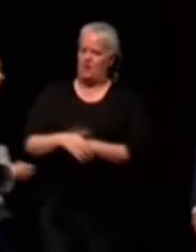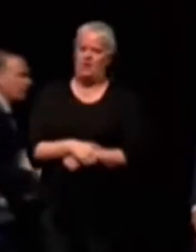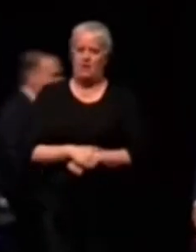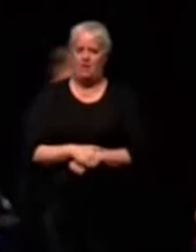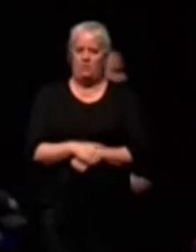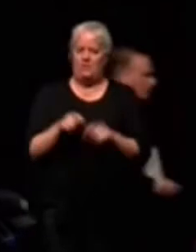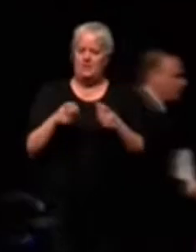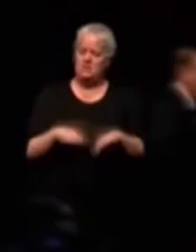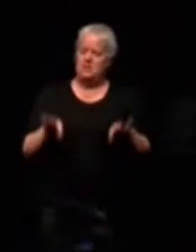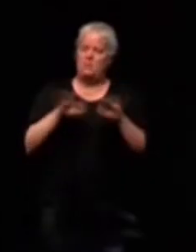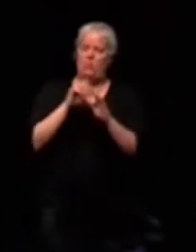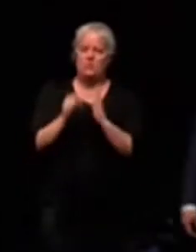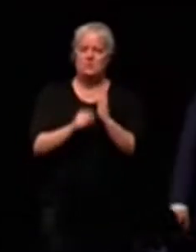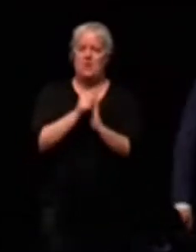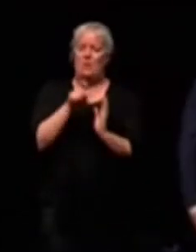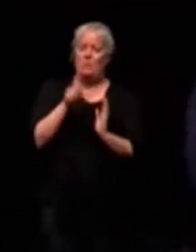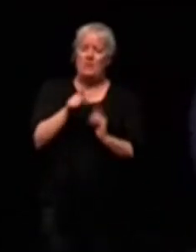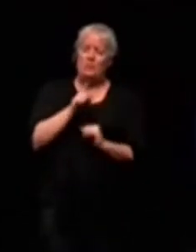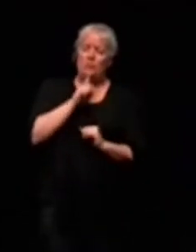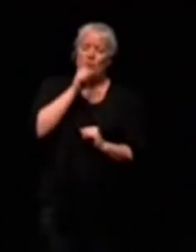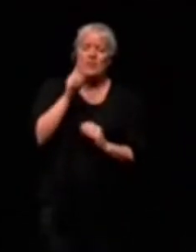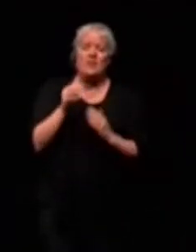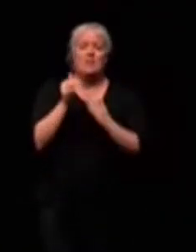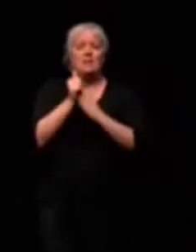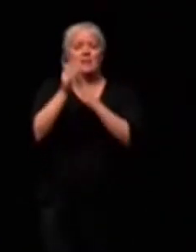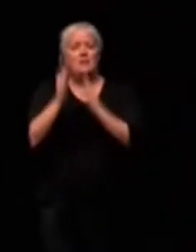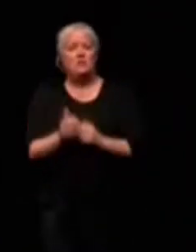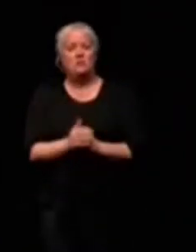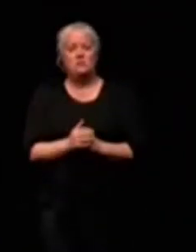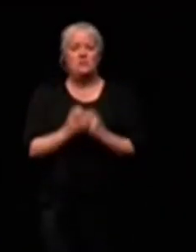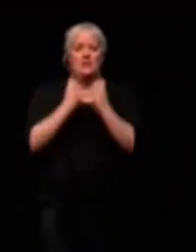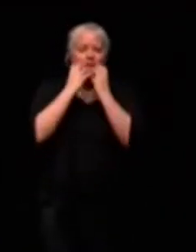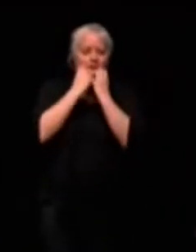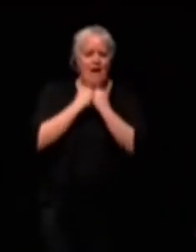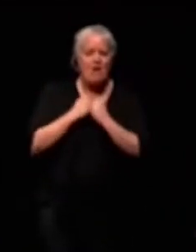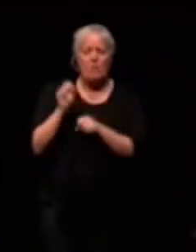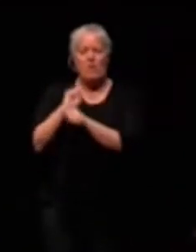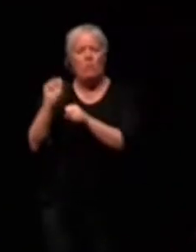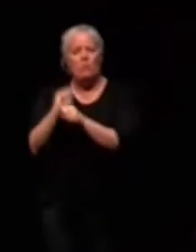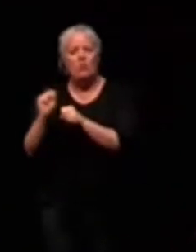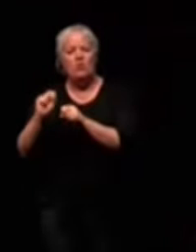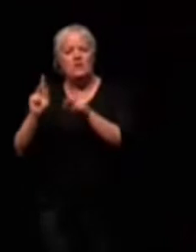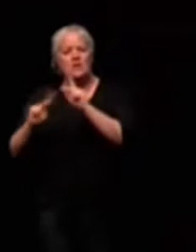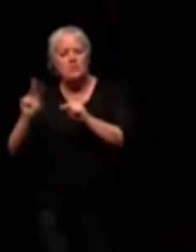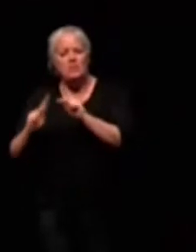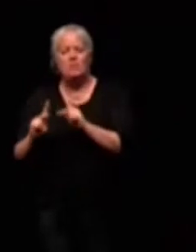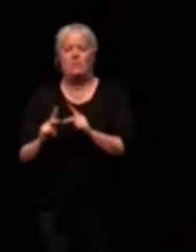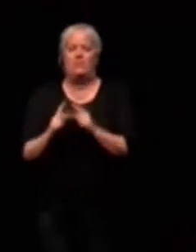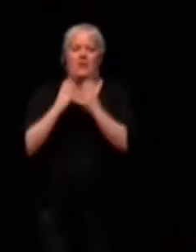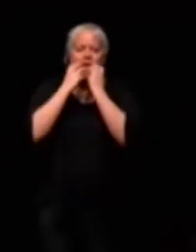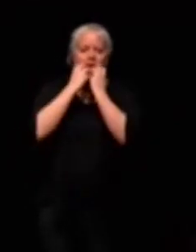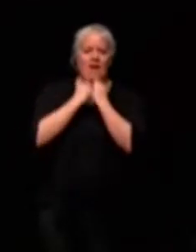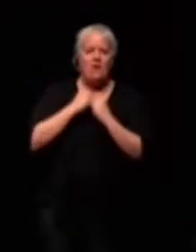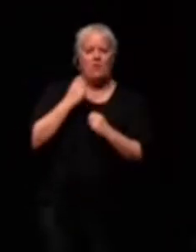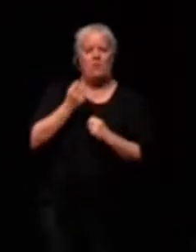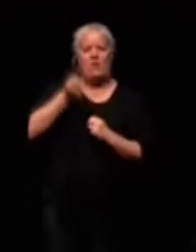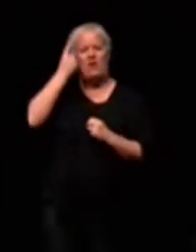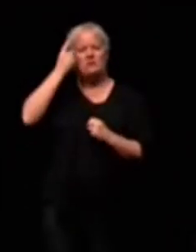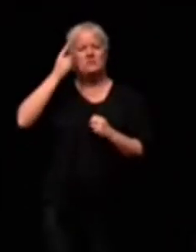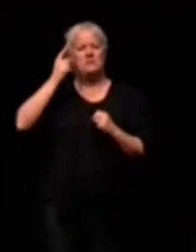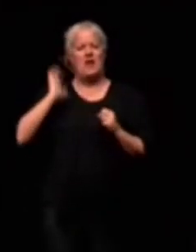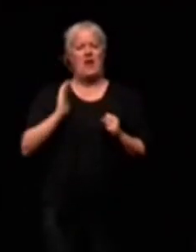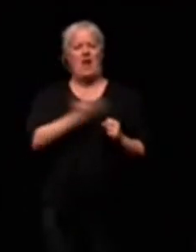need real leadership. Leaders who care about working people, leaders who understand our